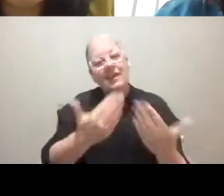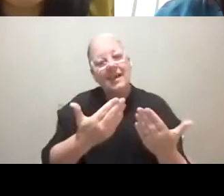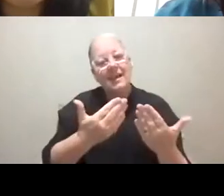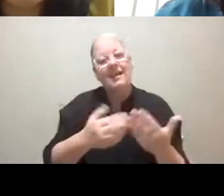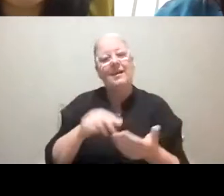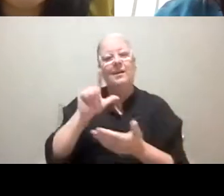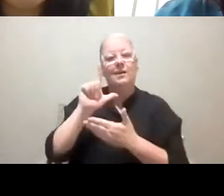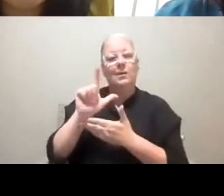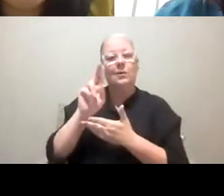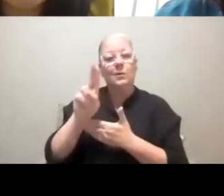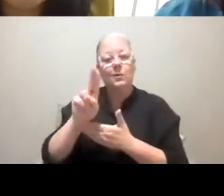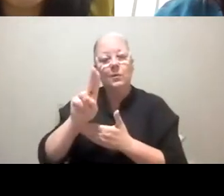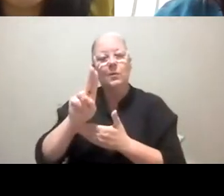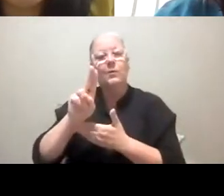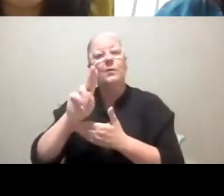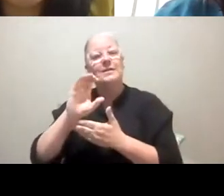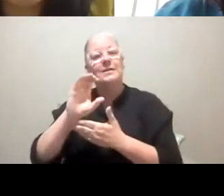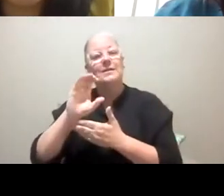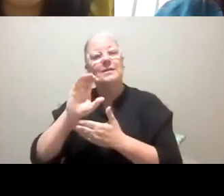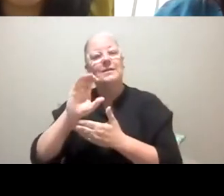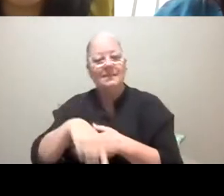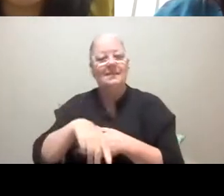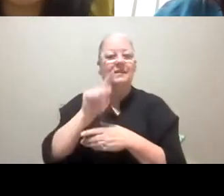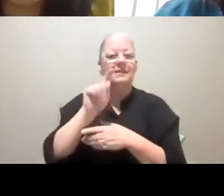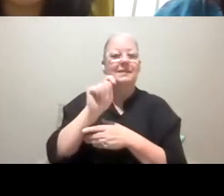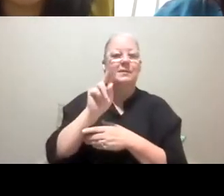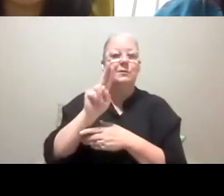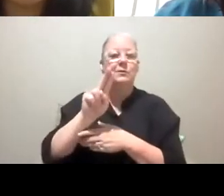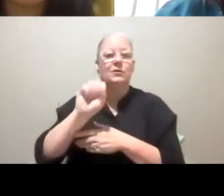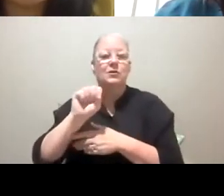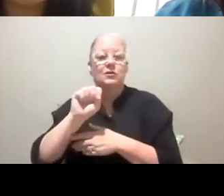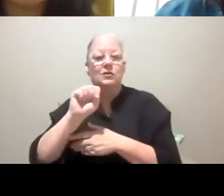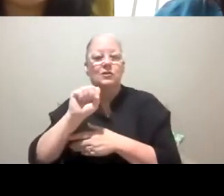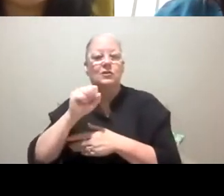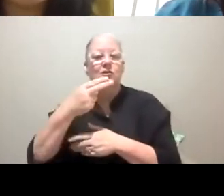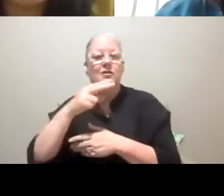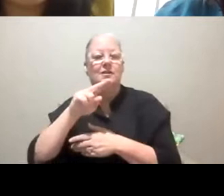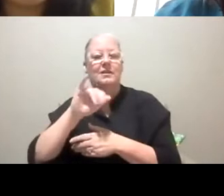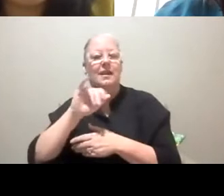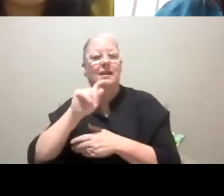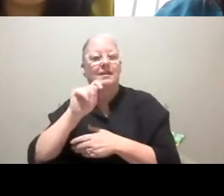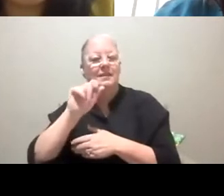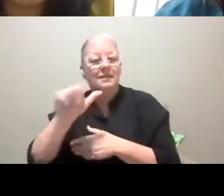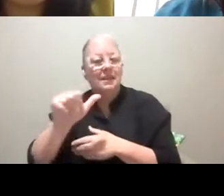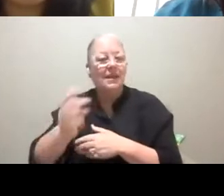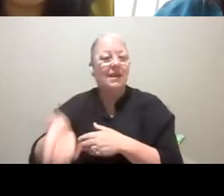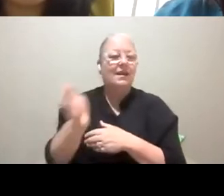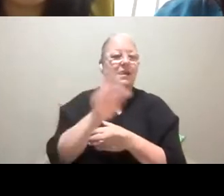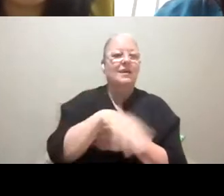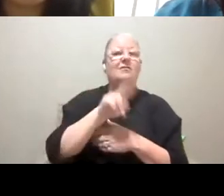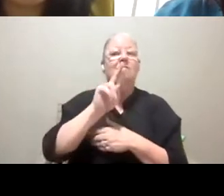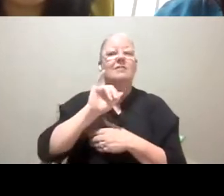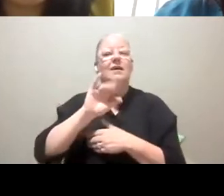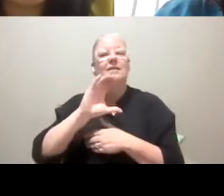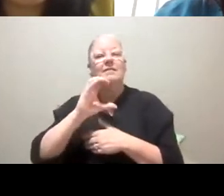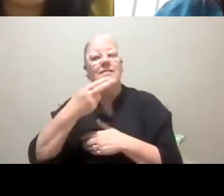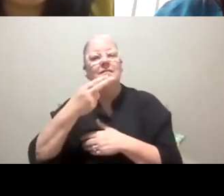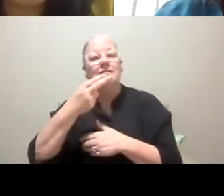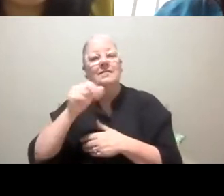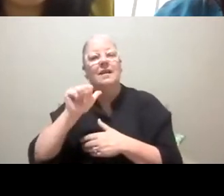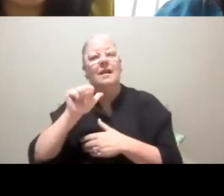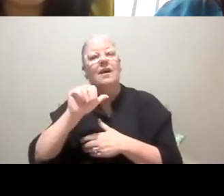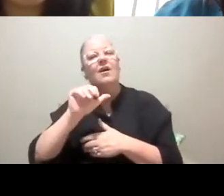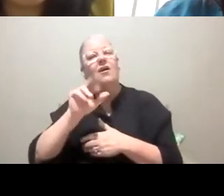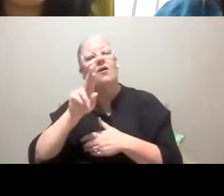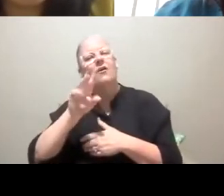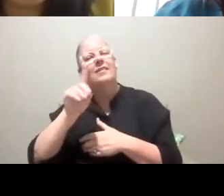Lucy, Tushita, and Richard for your very informative presentations, and to all